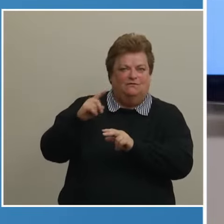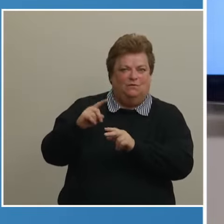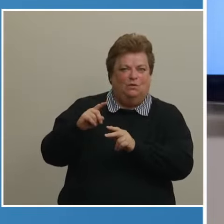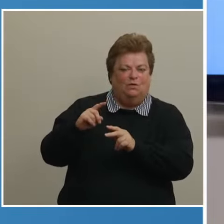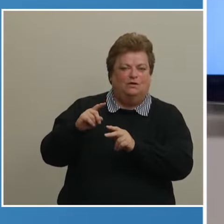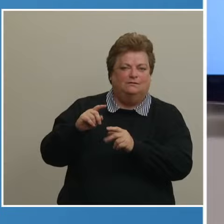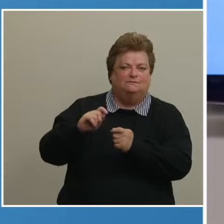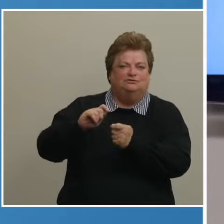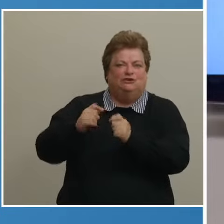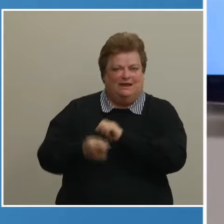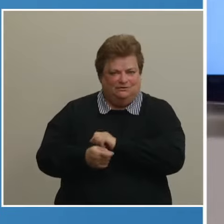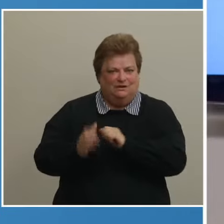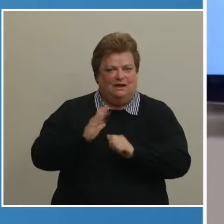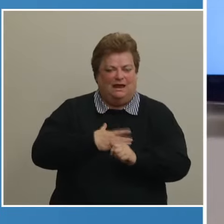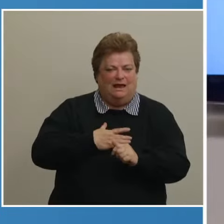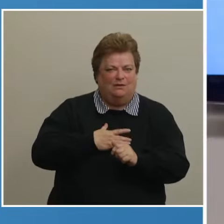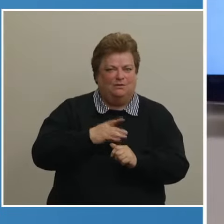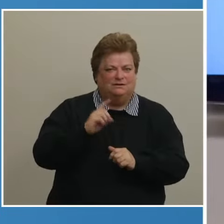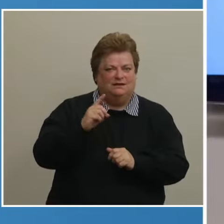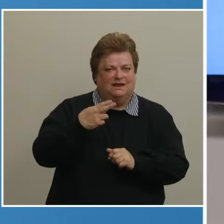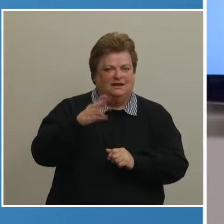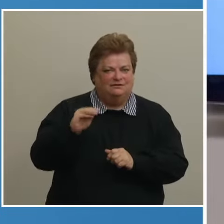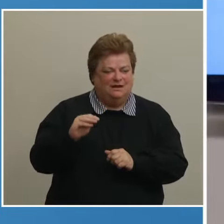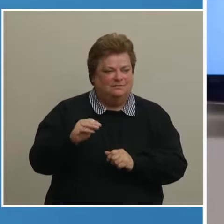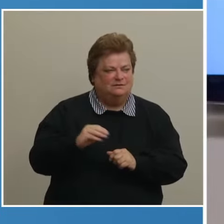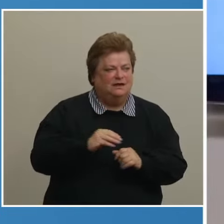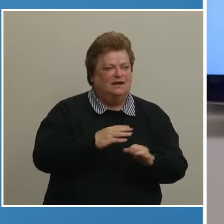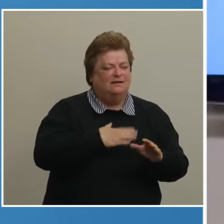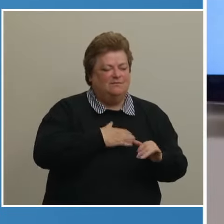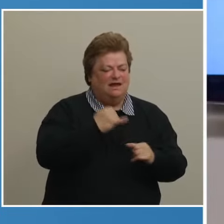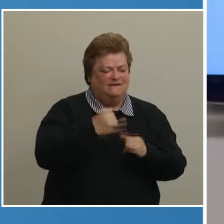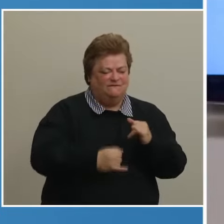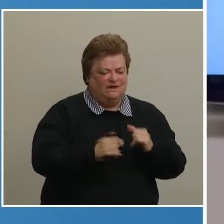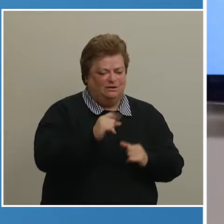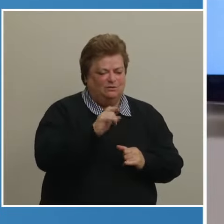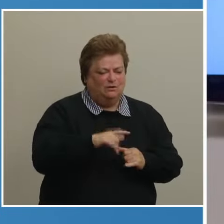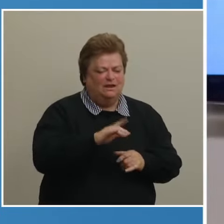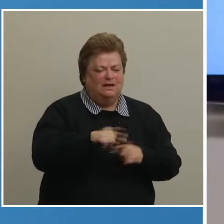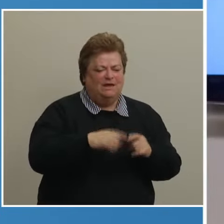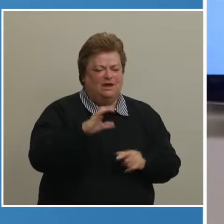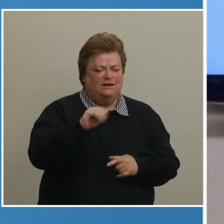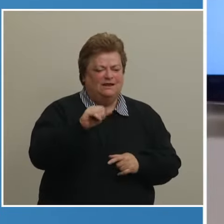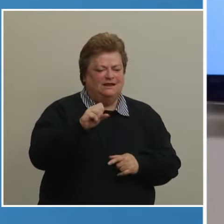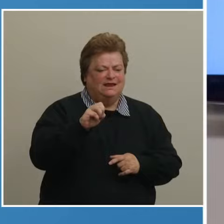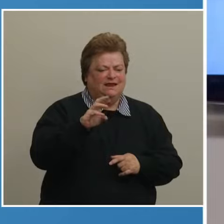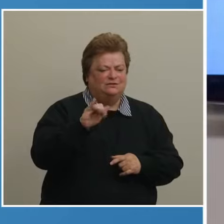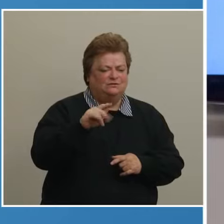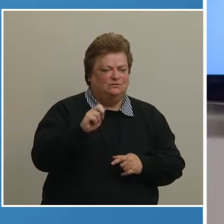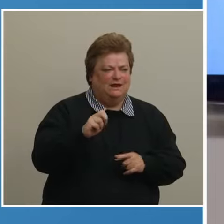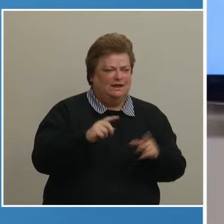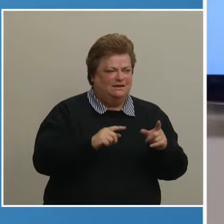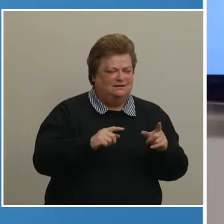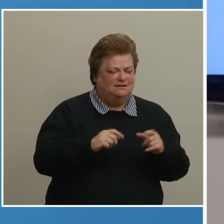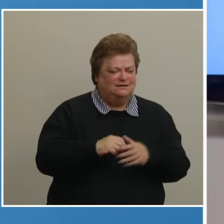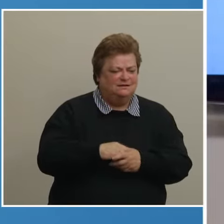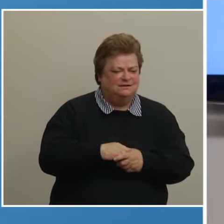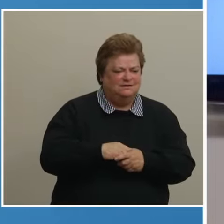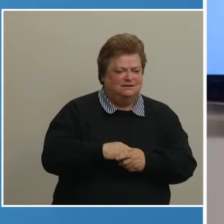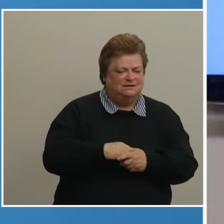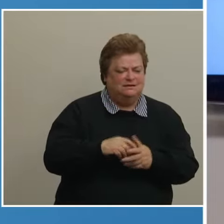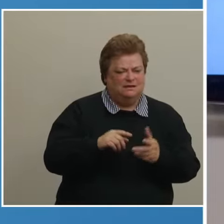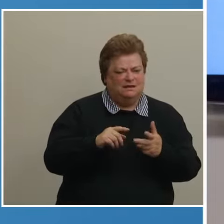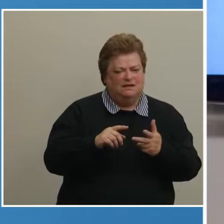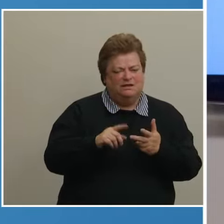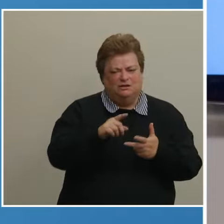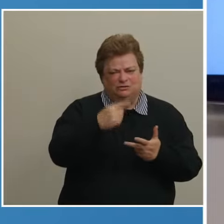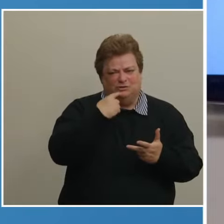measures. And then that's the final question I wanted to ask about the case rates. The case rates have been pretty steady now for